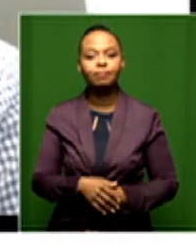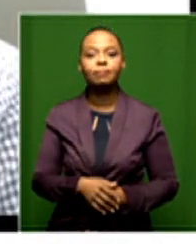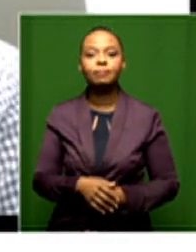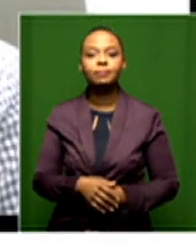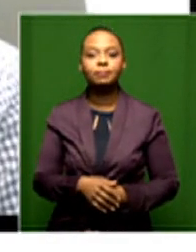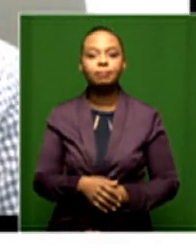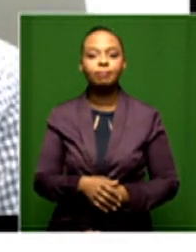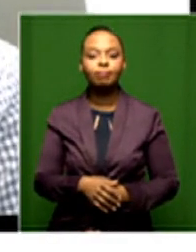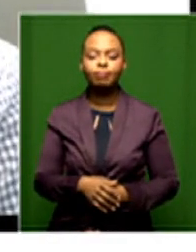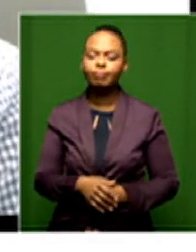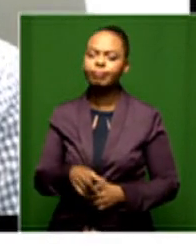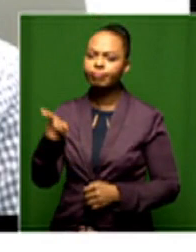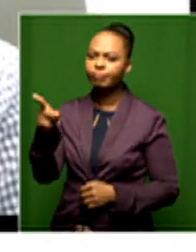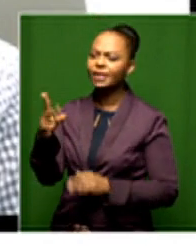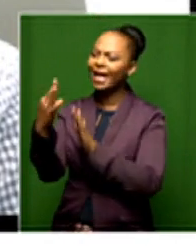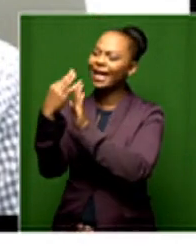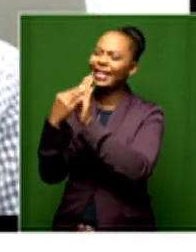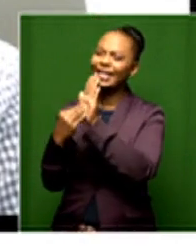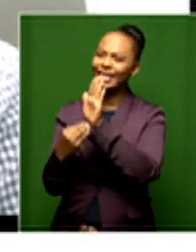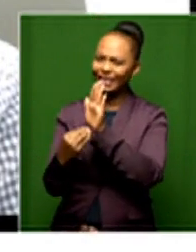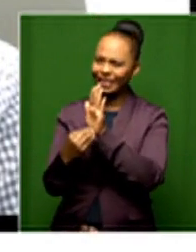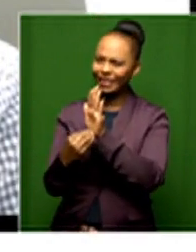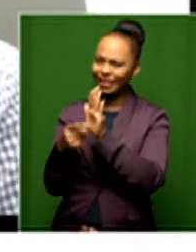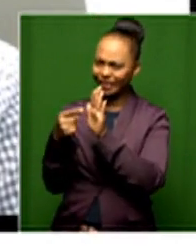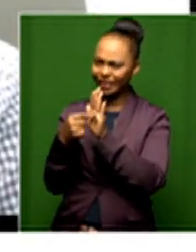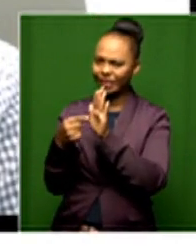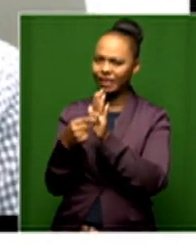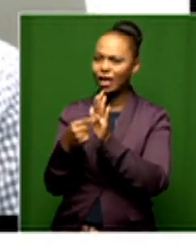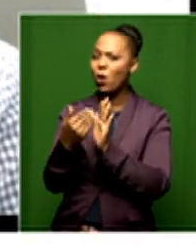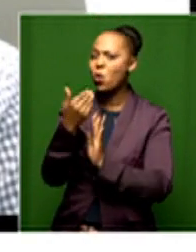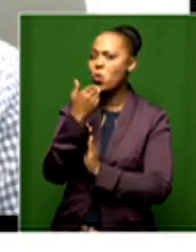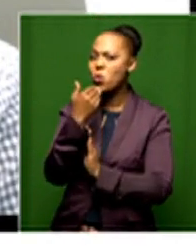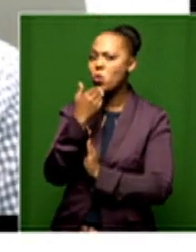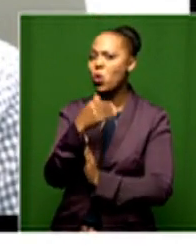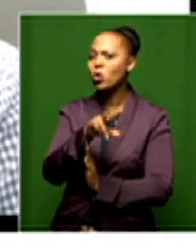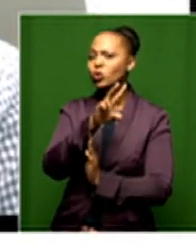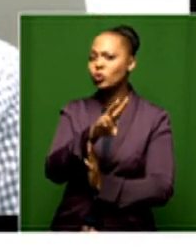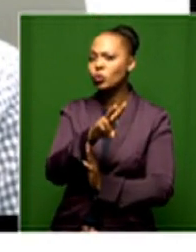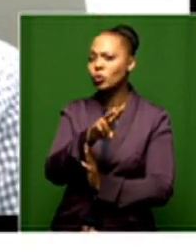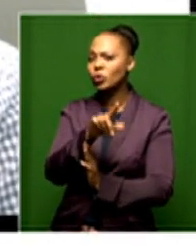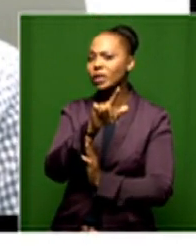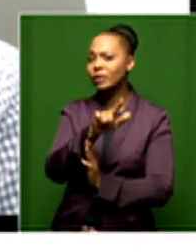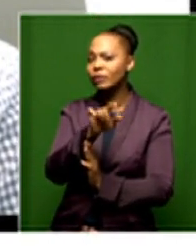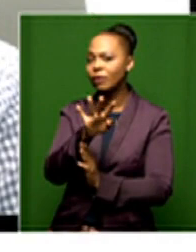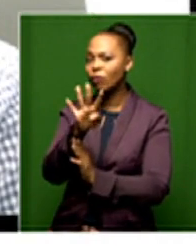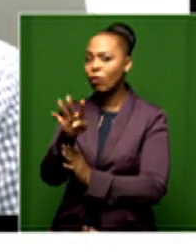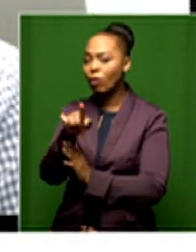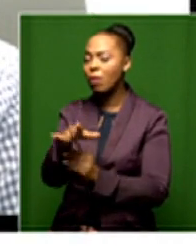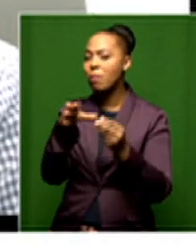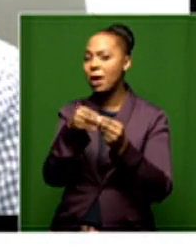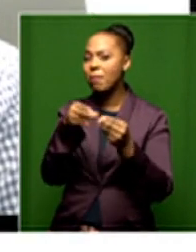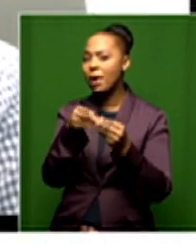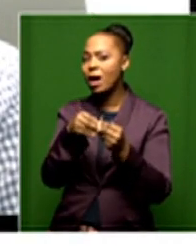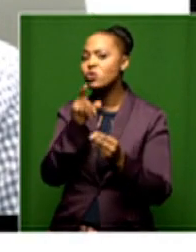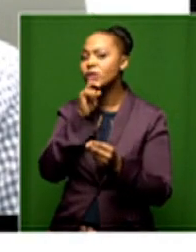do you have a detailed list of who amongst your 255,000 principal members are frontline workers and